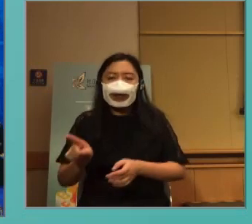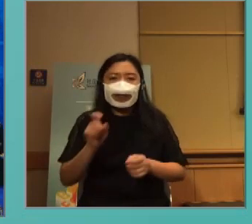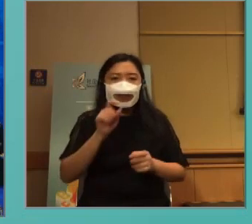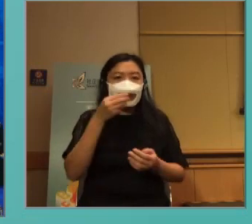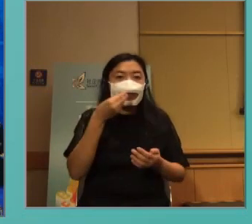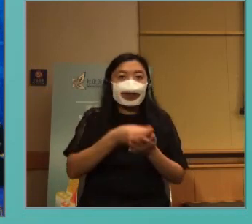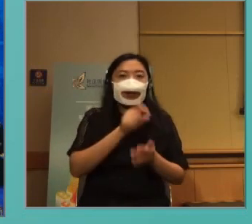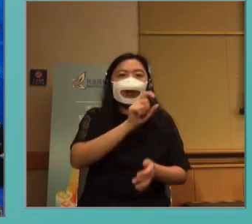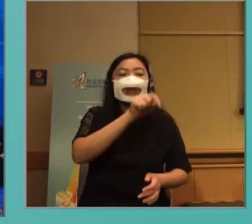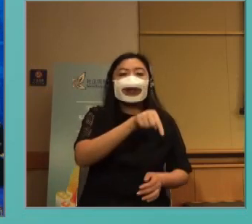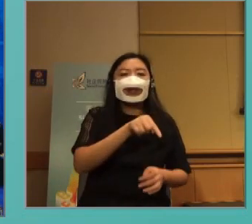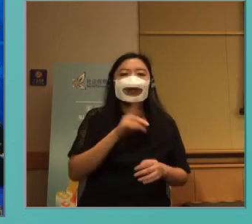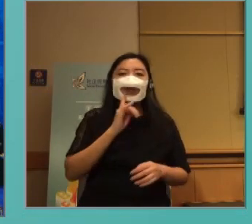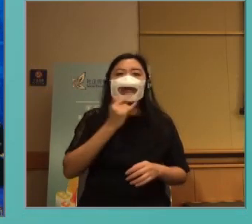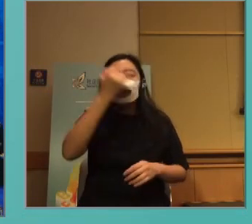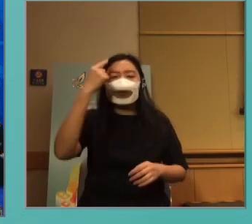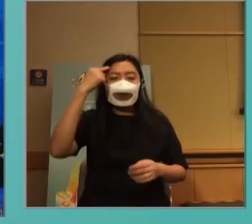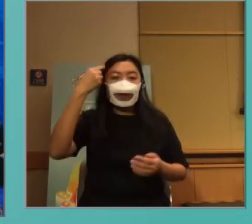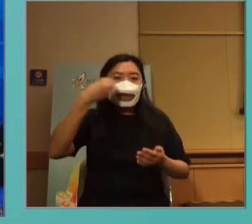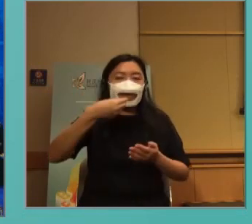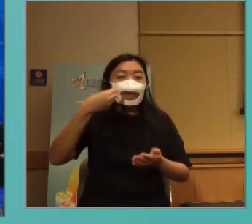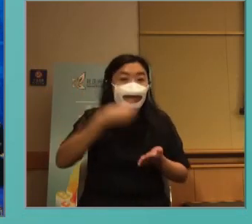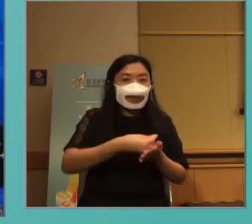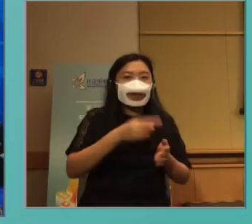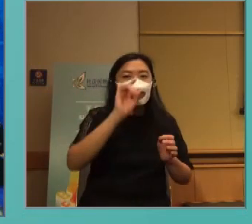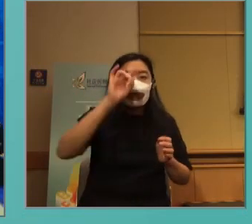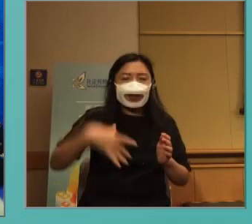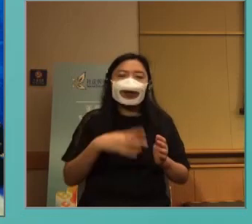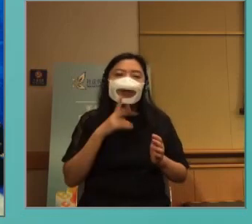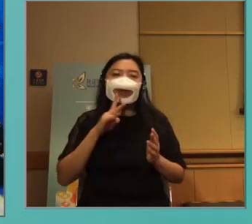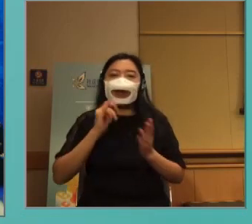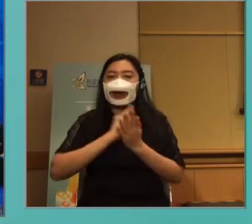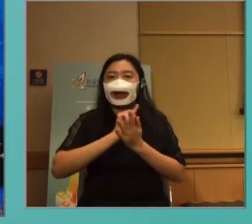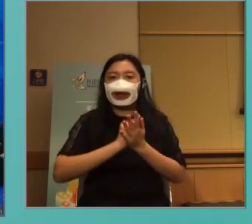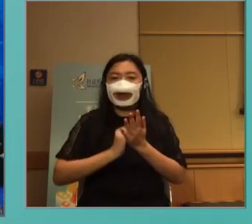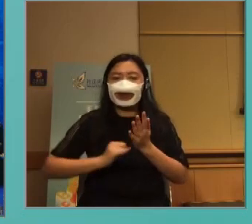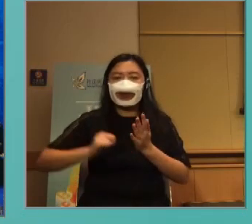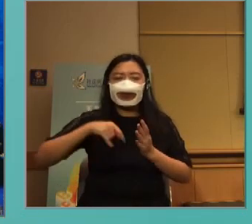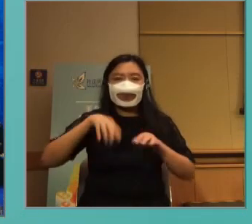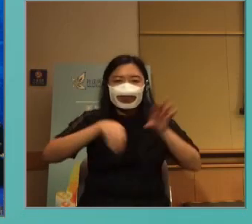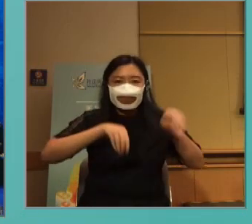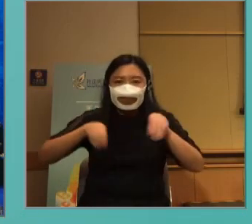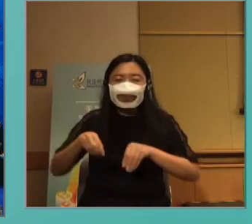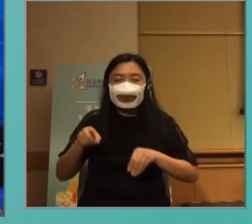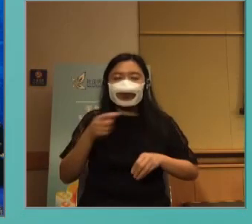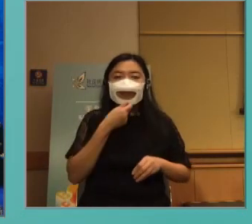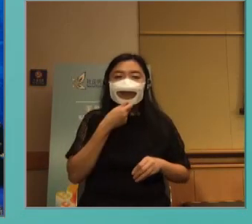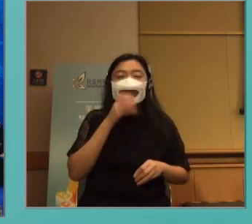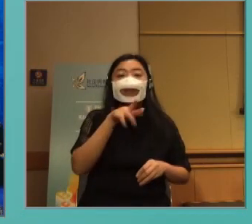it. They like to use the paradigm of do you love it? Will you still love